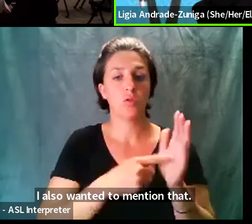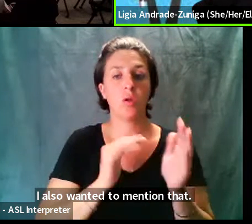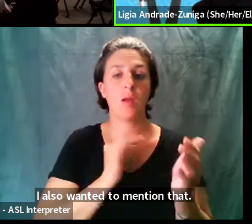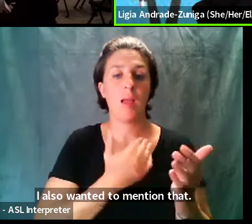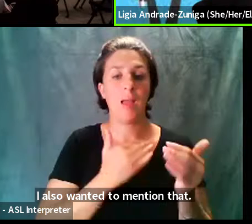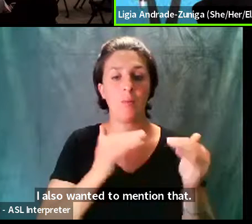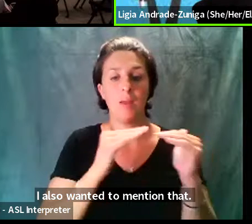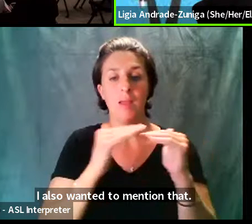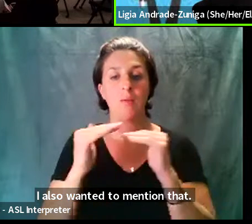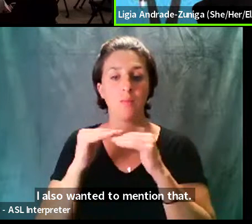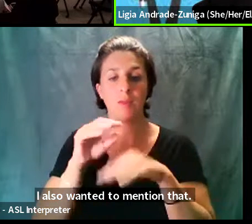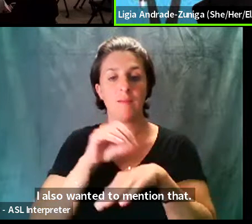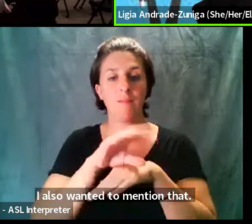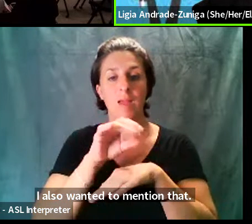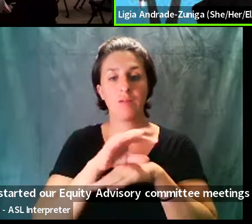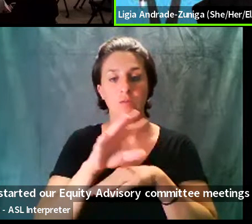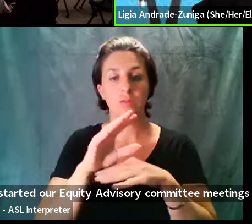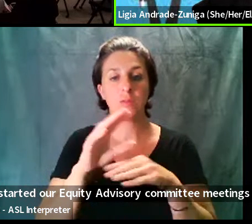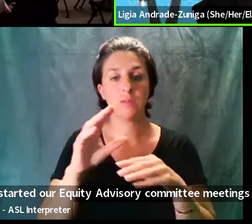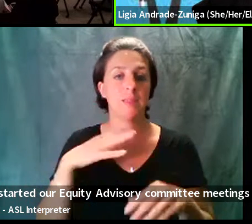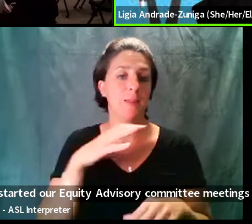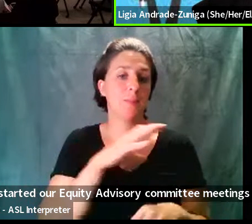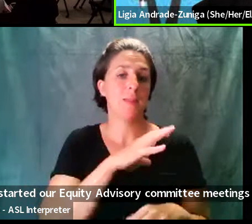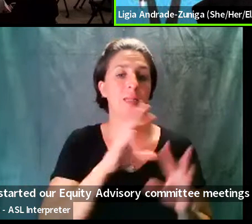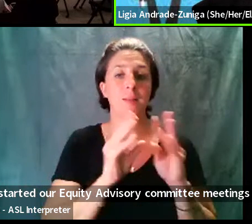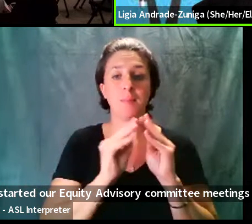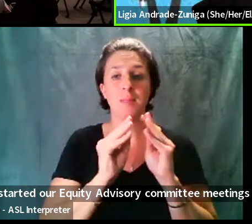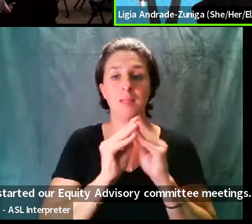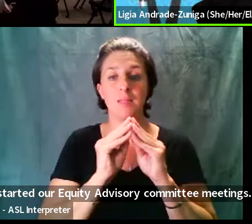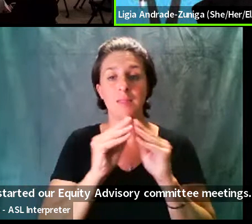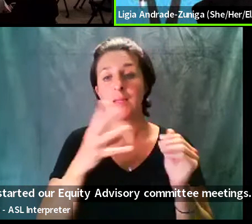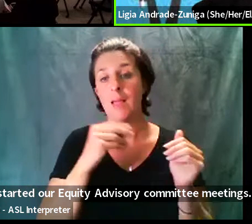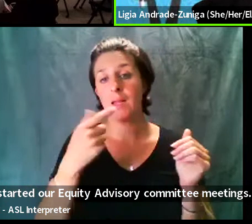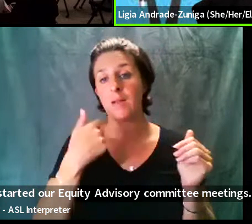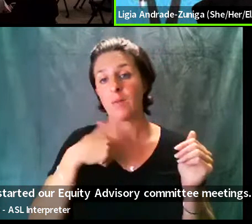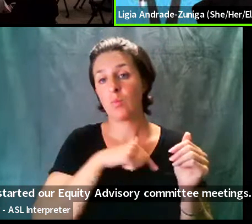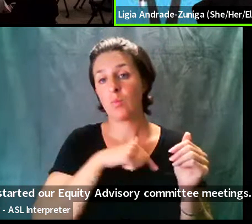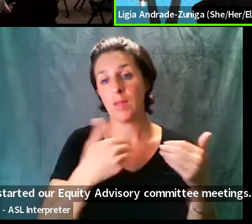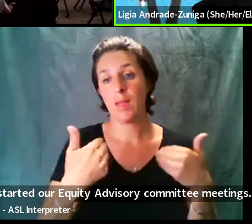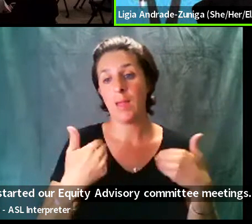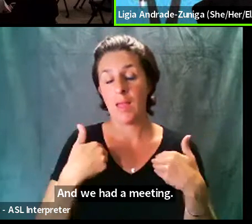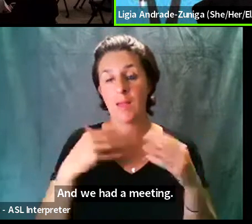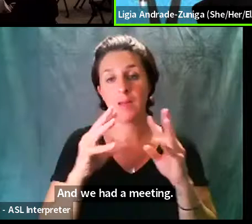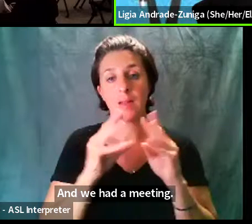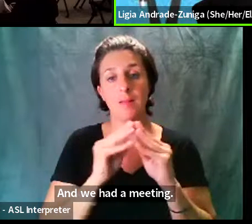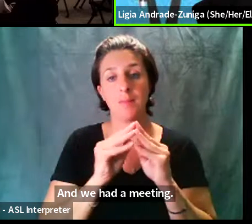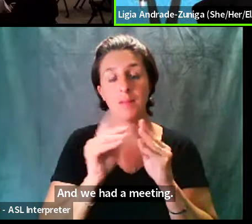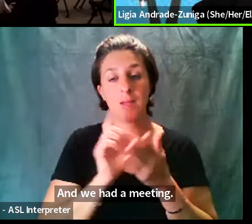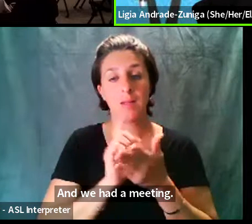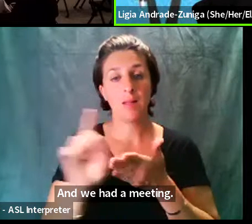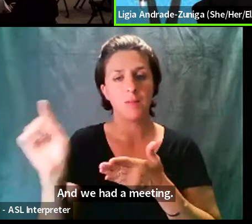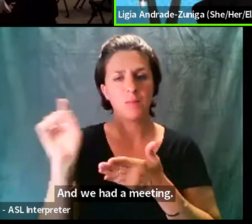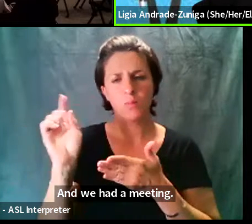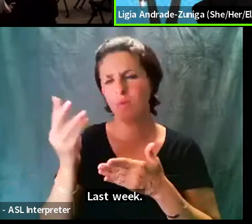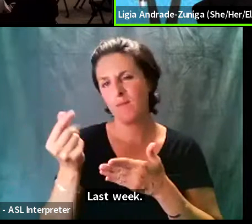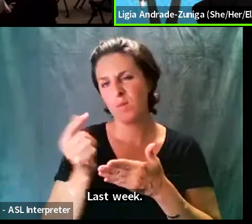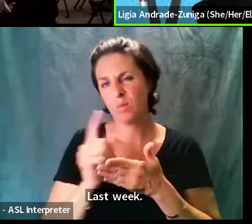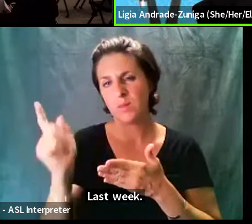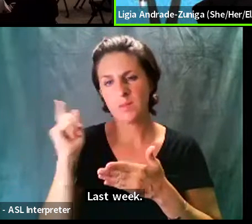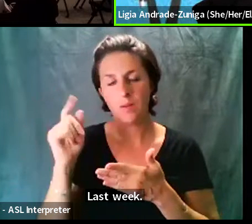Committee meetings, and we had a meeting last week or a couple weeks ago. I can't